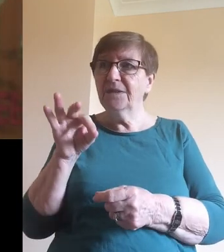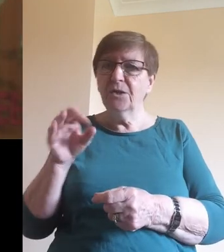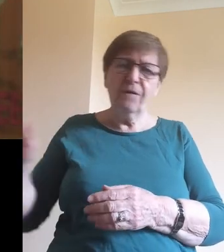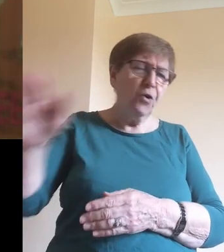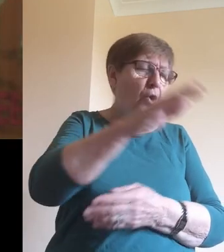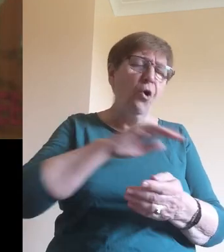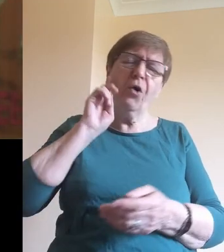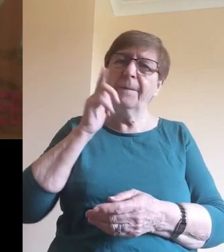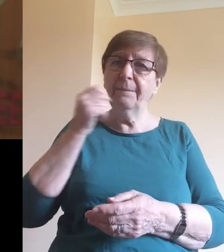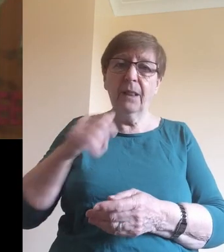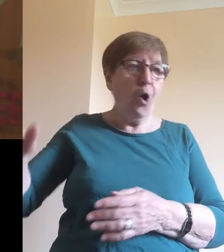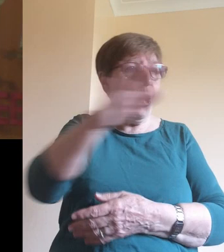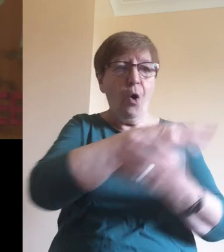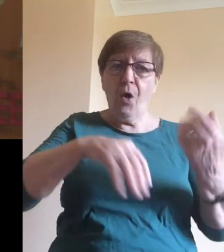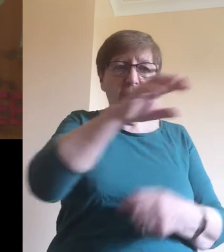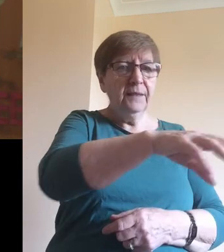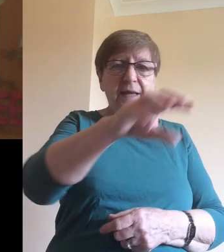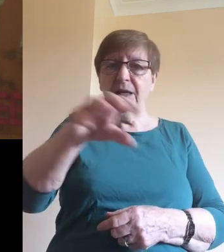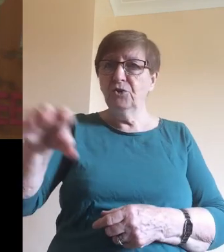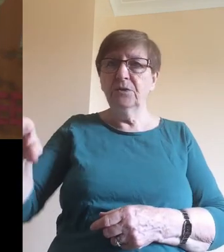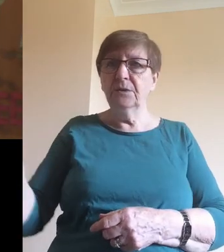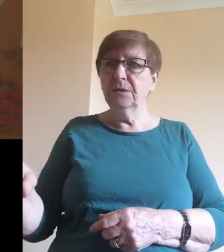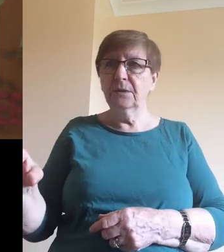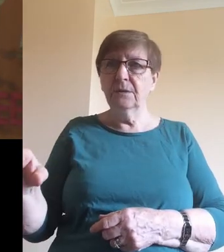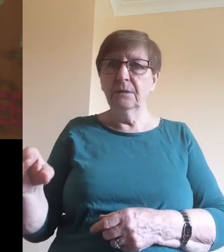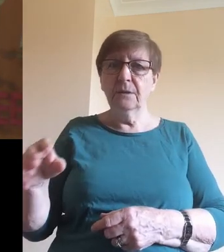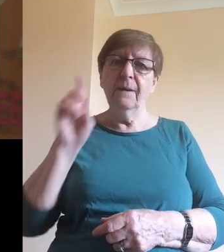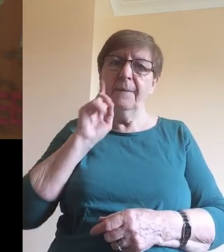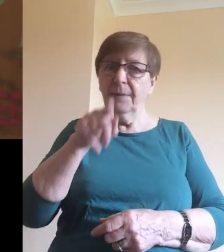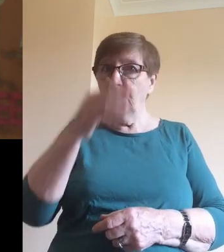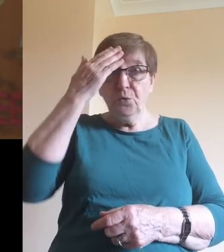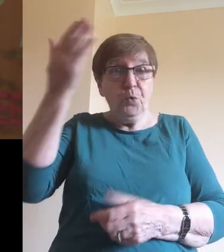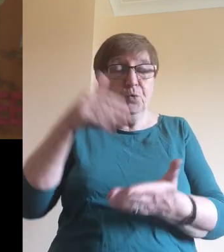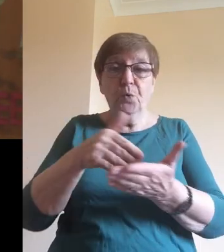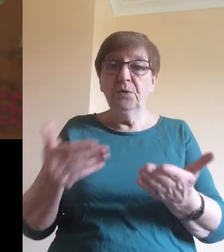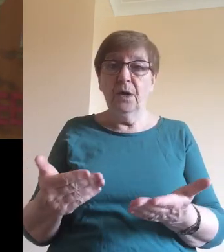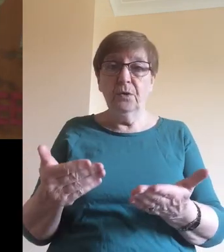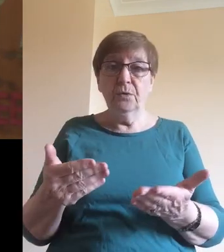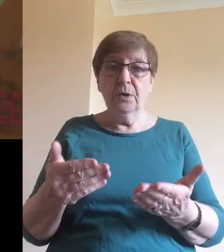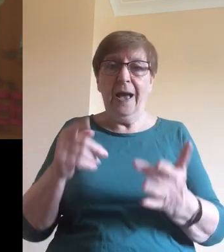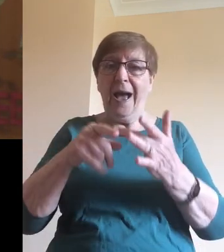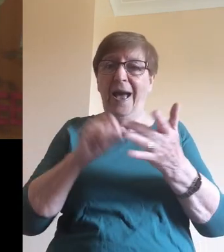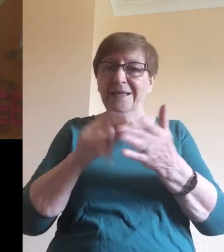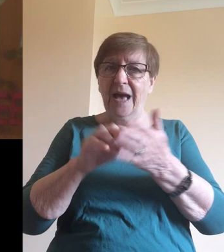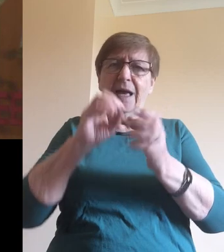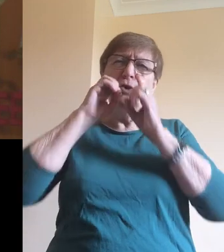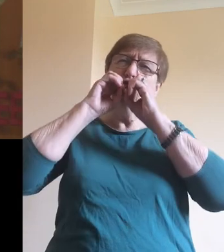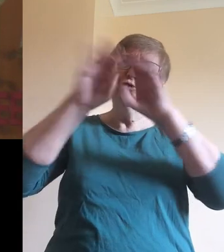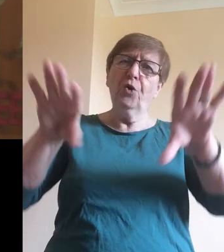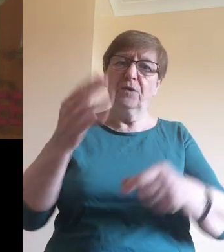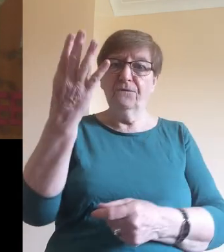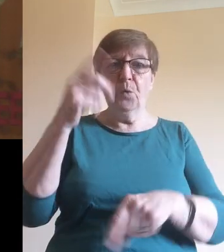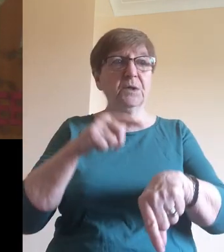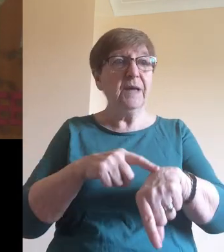people everywhere. Nations that you know not, verse 5, will be summoned. Isaiah shouts it out four times, not